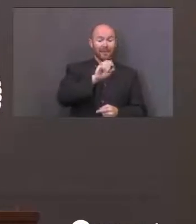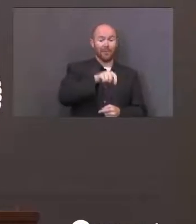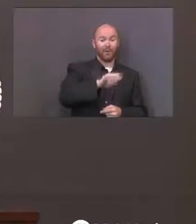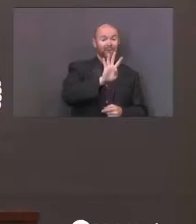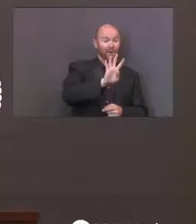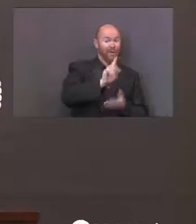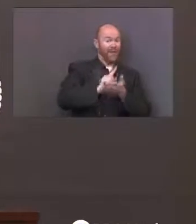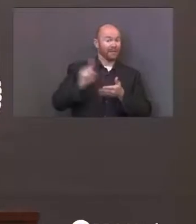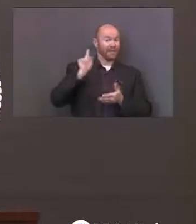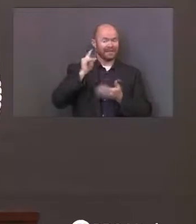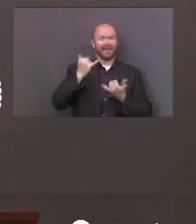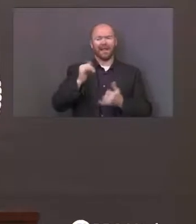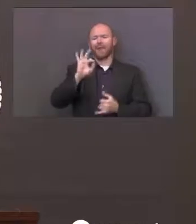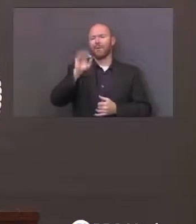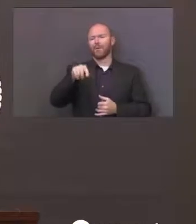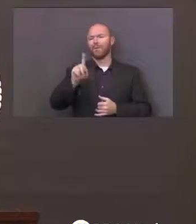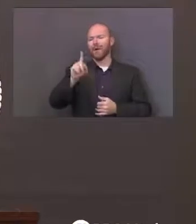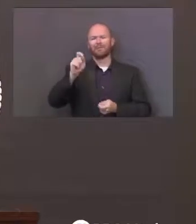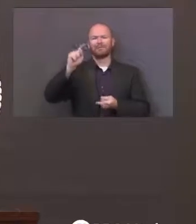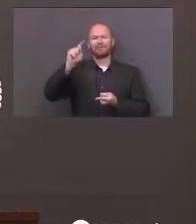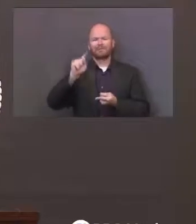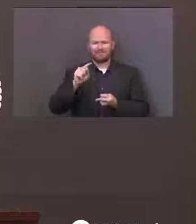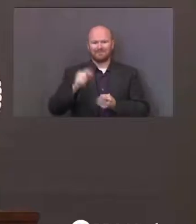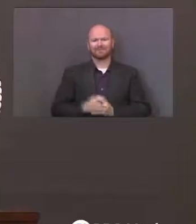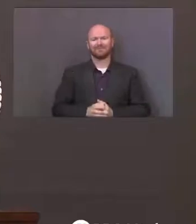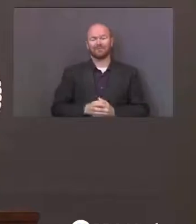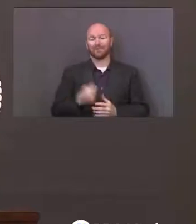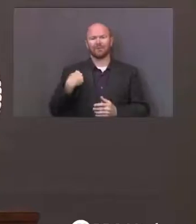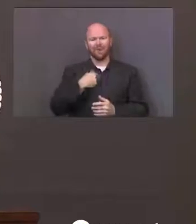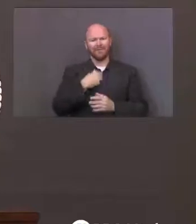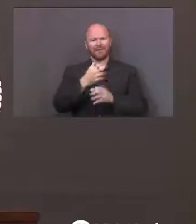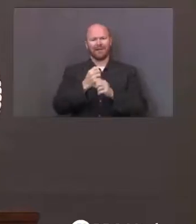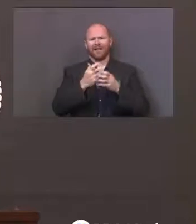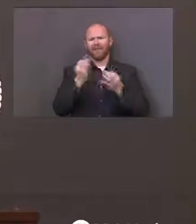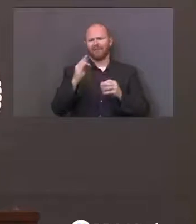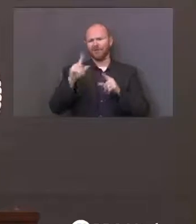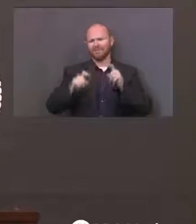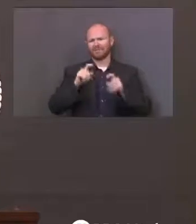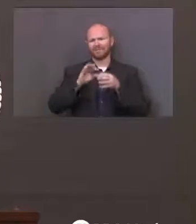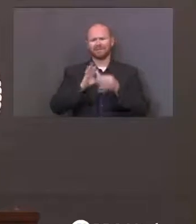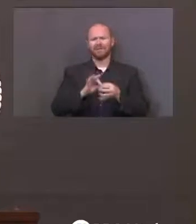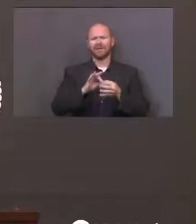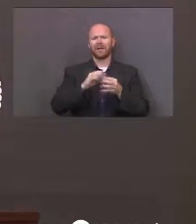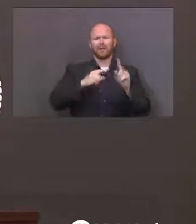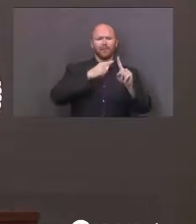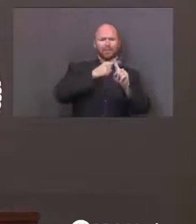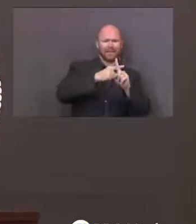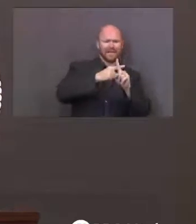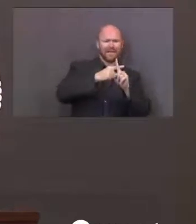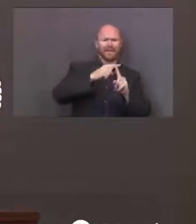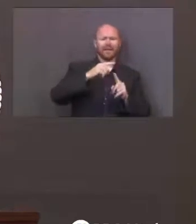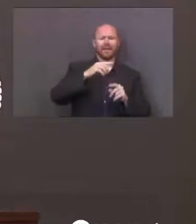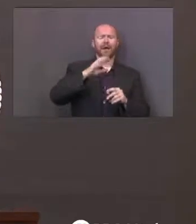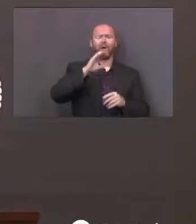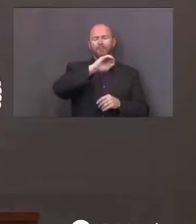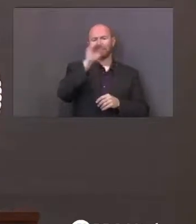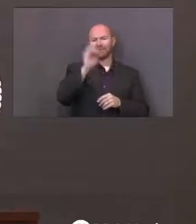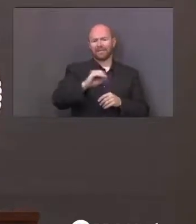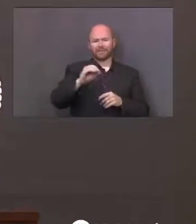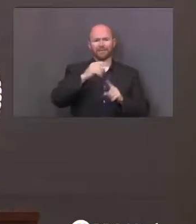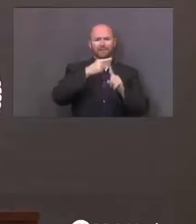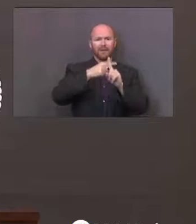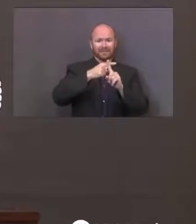9.4% last week. So I've been getting a lot of questions about what is percent positivity. And I want to take a moment to explain